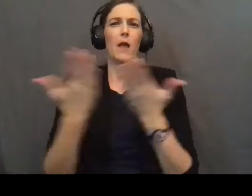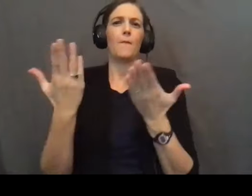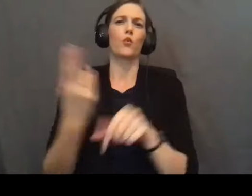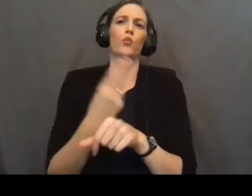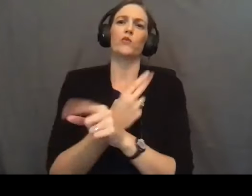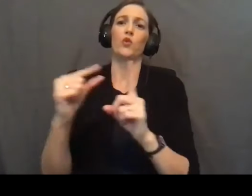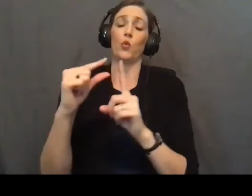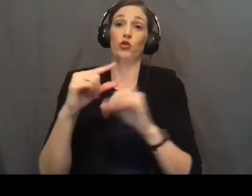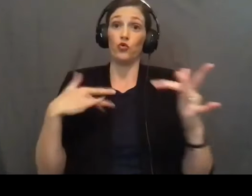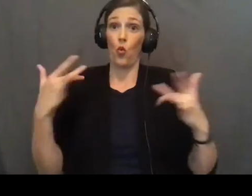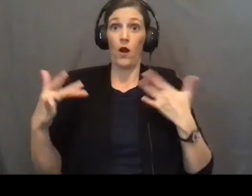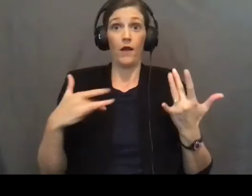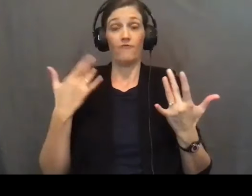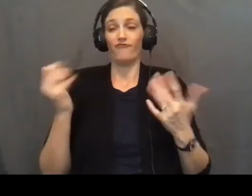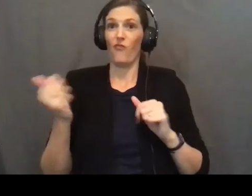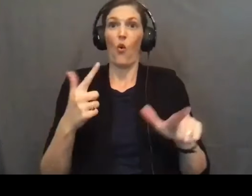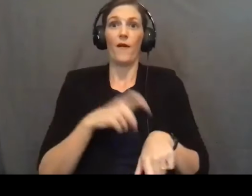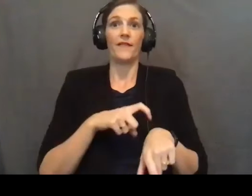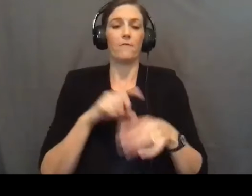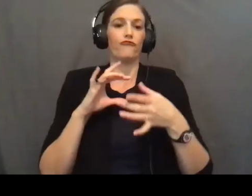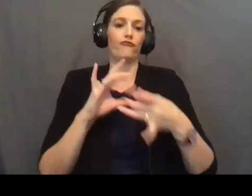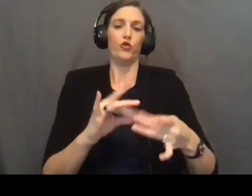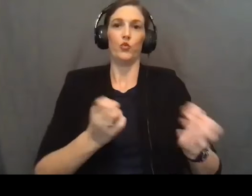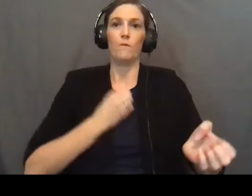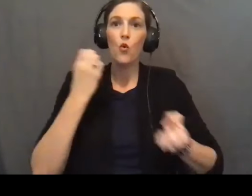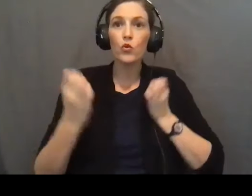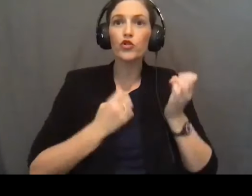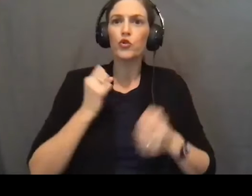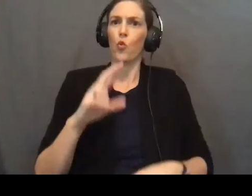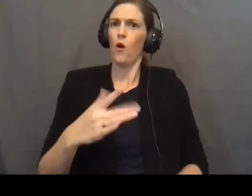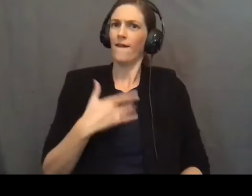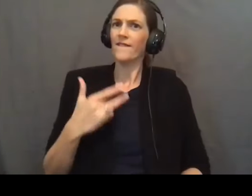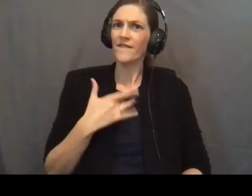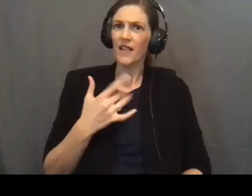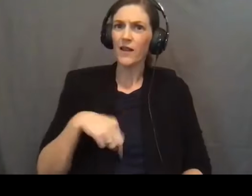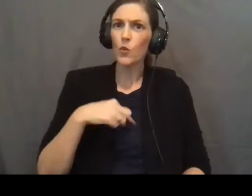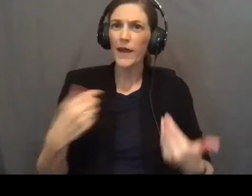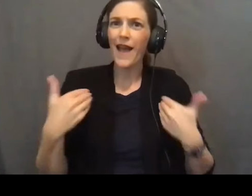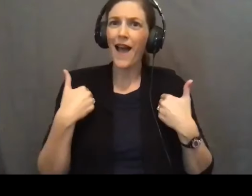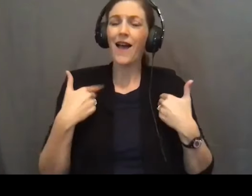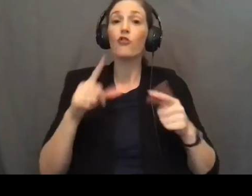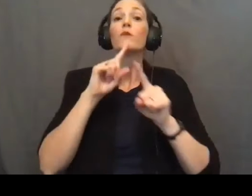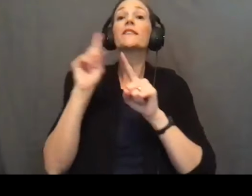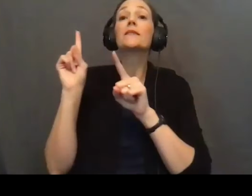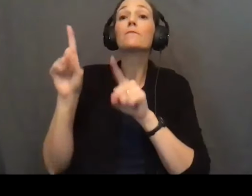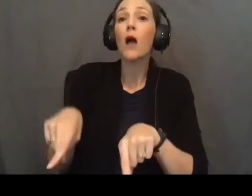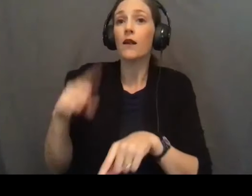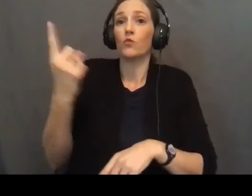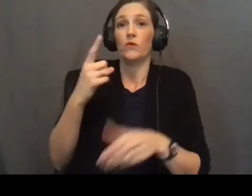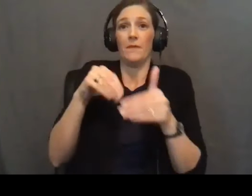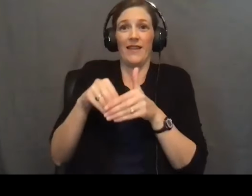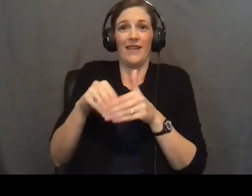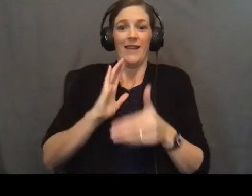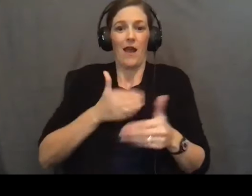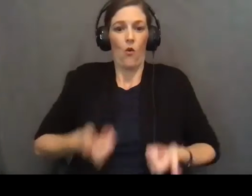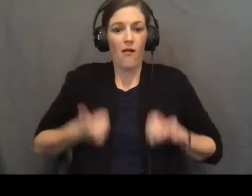all the time to refer to an emotion or a feeling that we have in response to something in our lives or